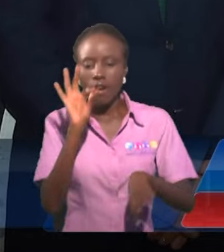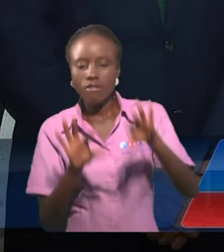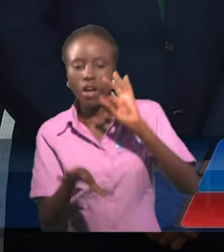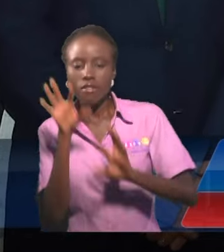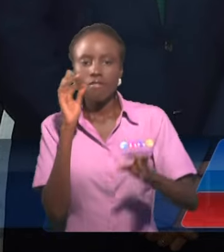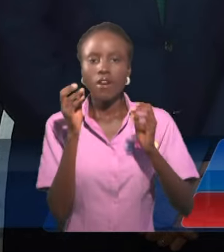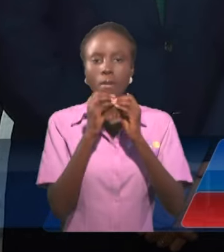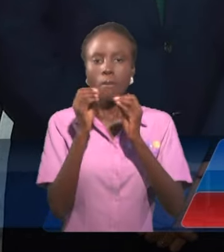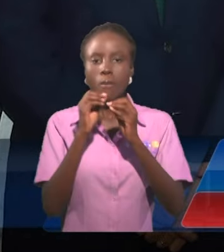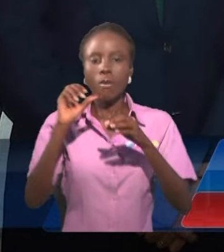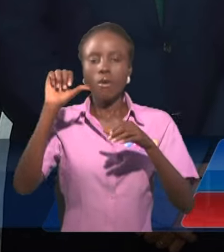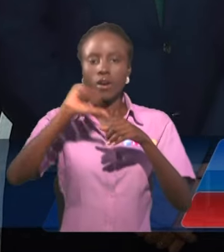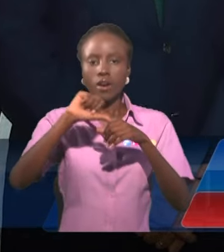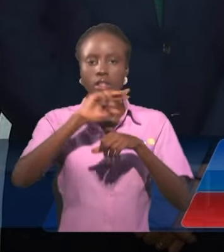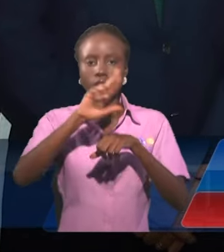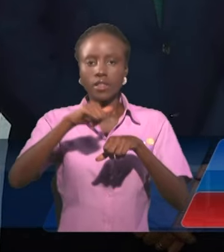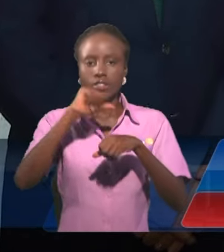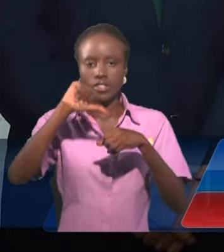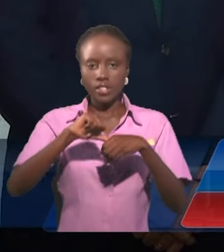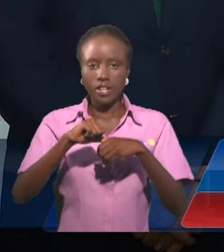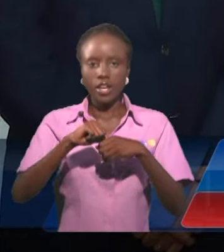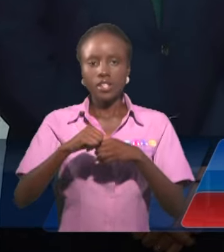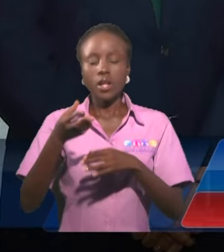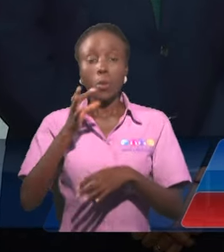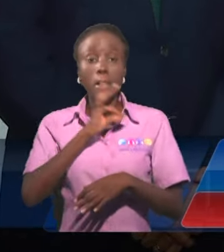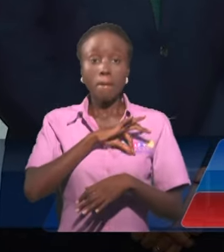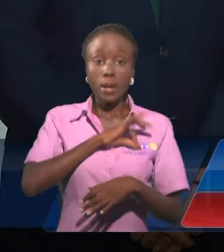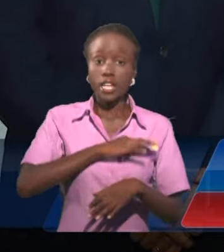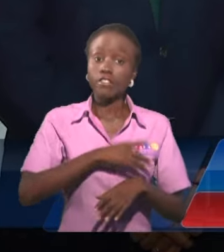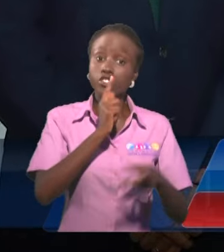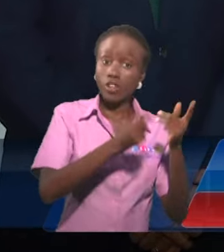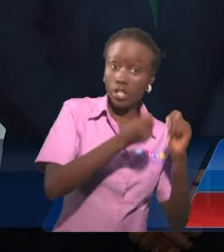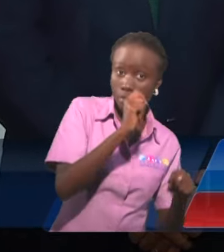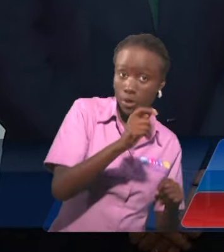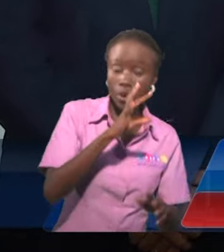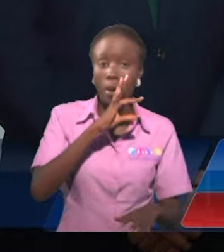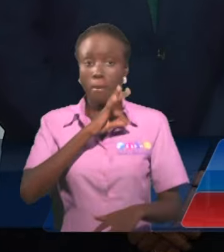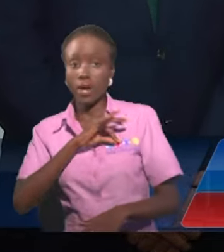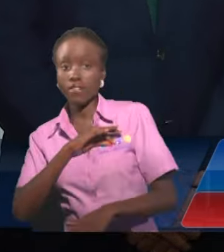production to market for mutual benefit to both BP and the citizens of Trinidad and Tobago.